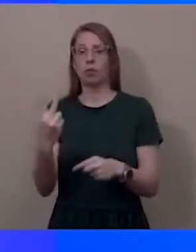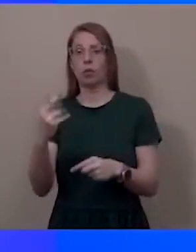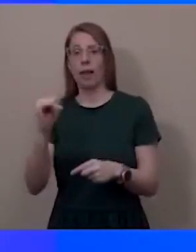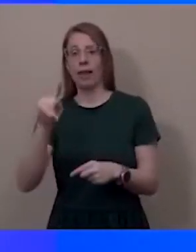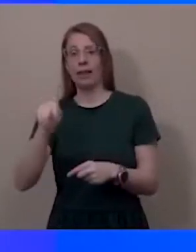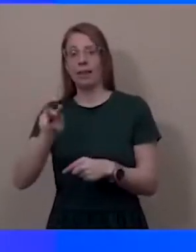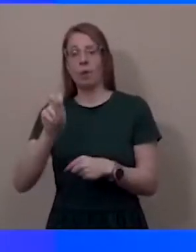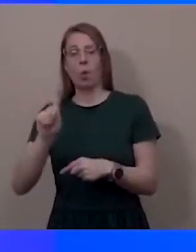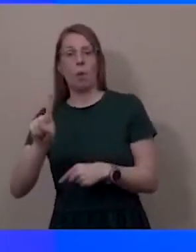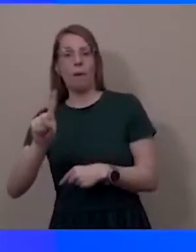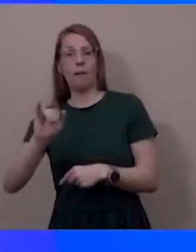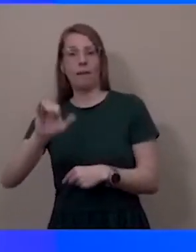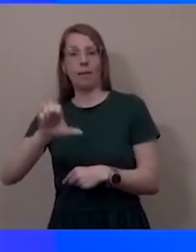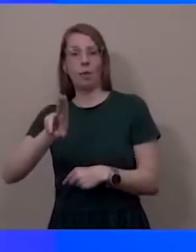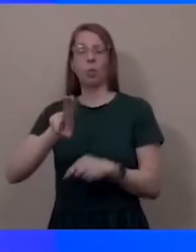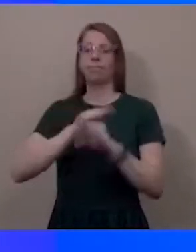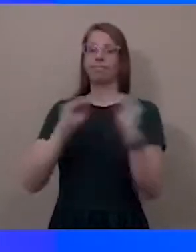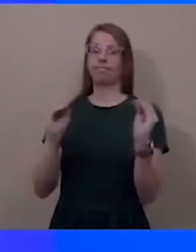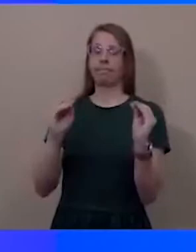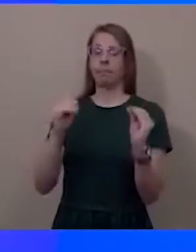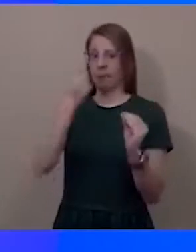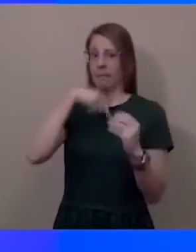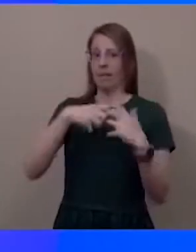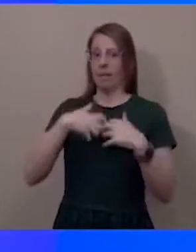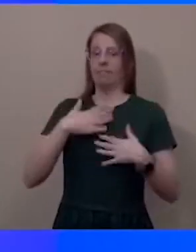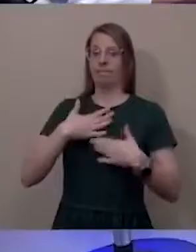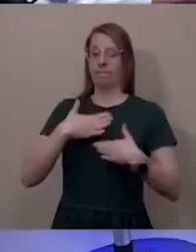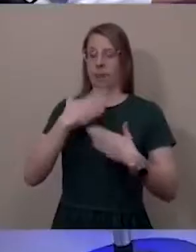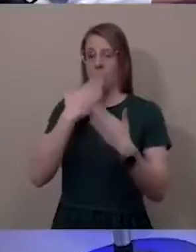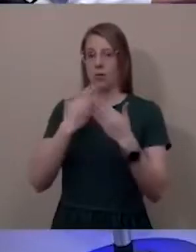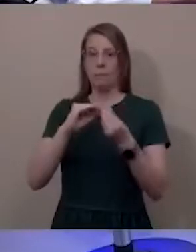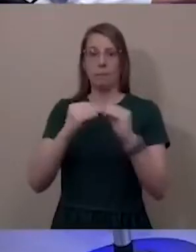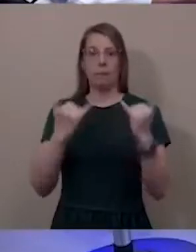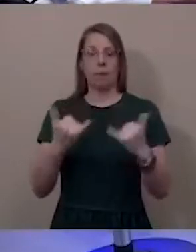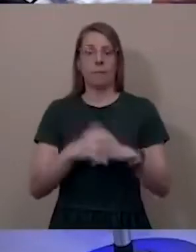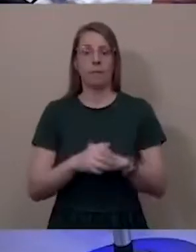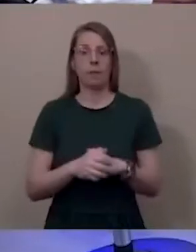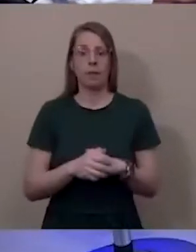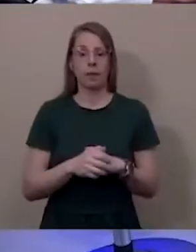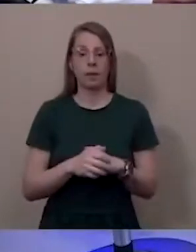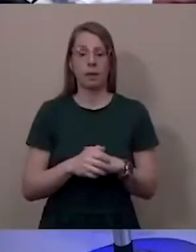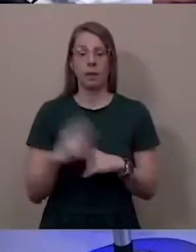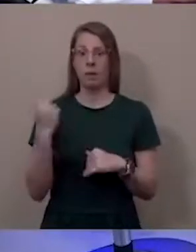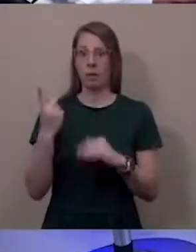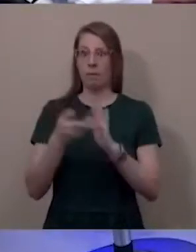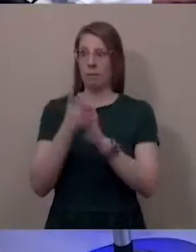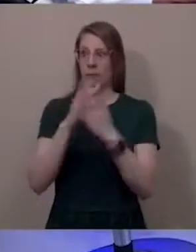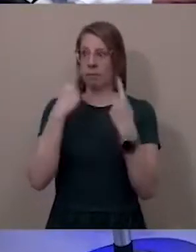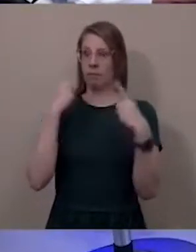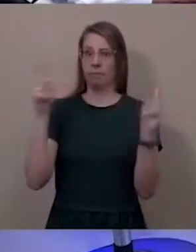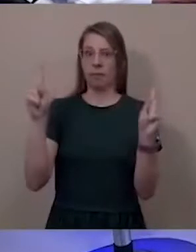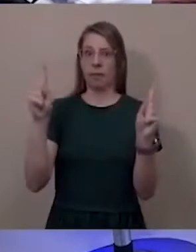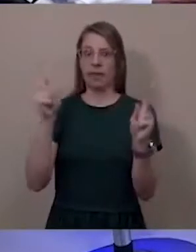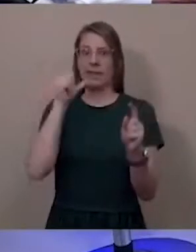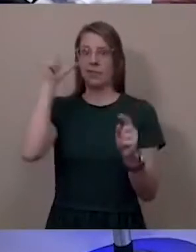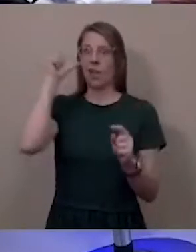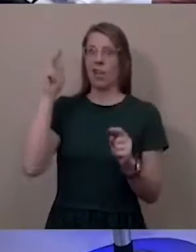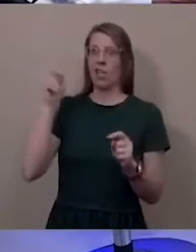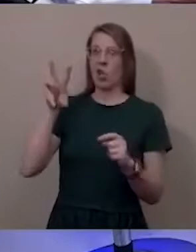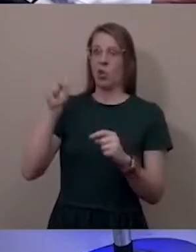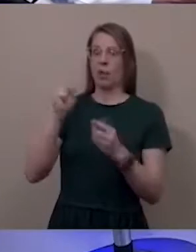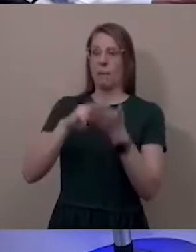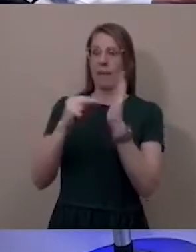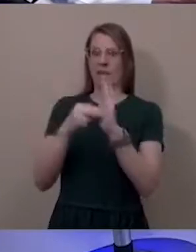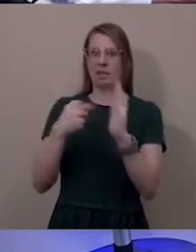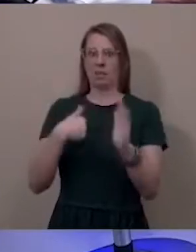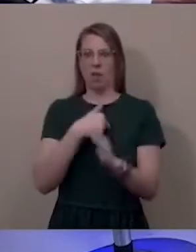1 in the ICU and none on the ventilator. So that's very good right now. You know, I think you and I could become yesterday's news the rate we're going. You know, hopefully. I think that's a